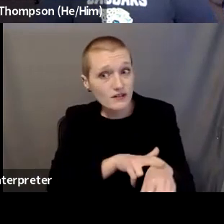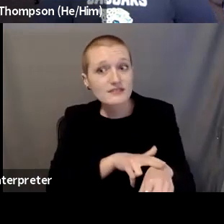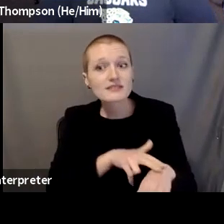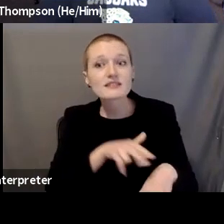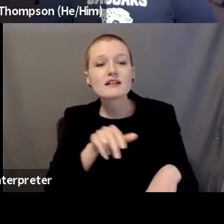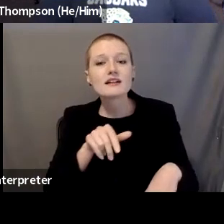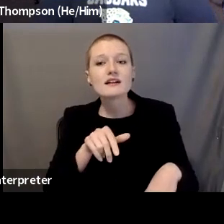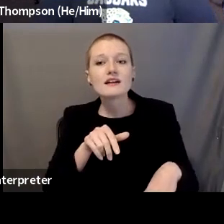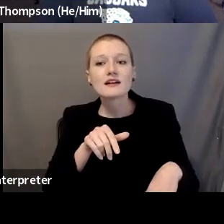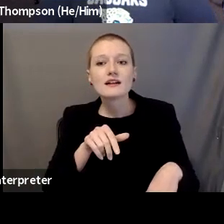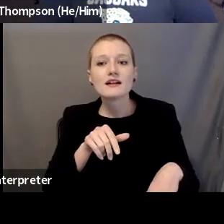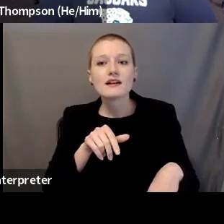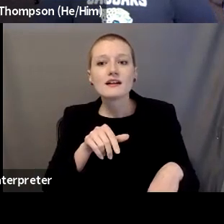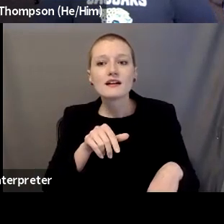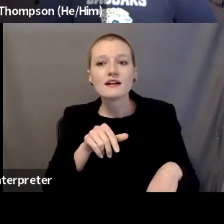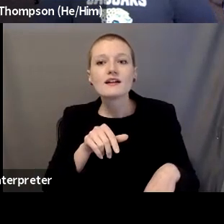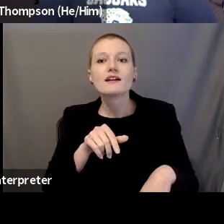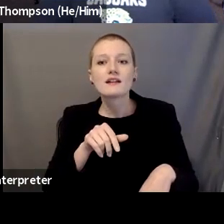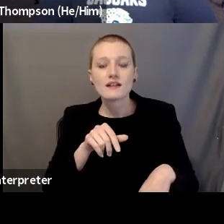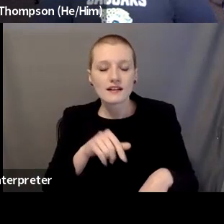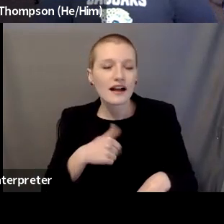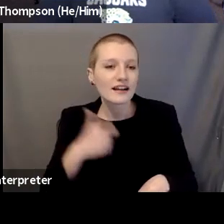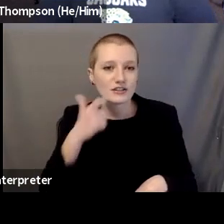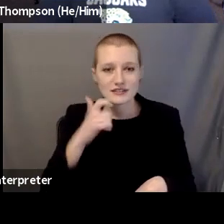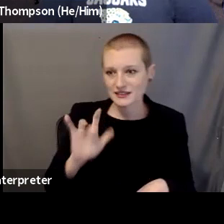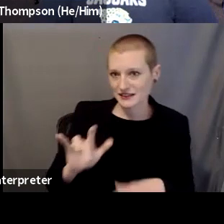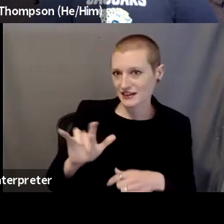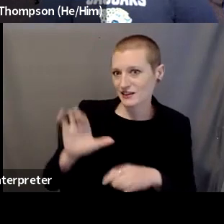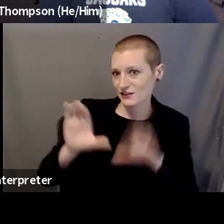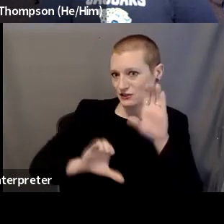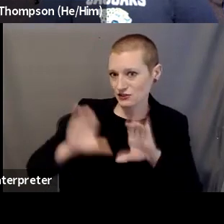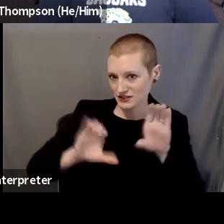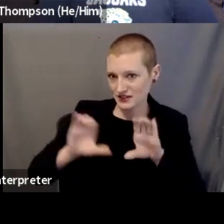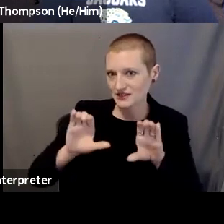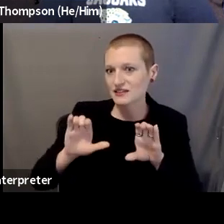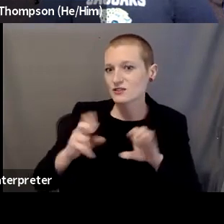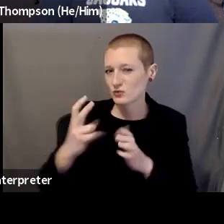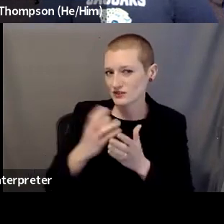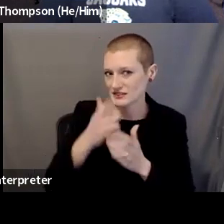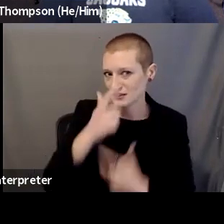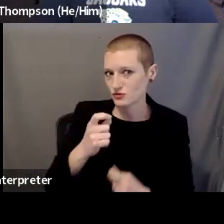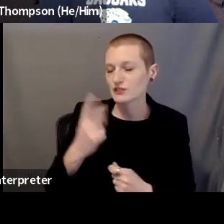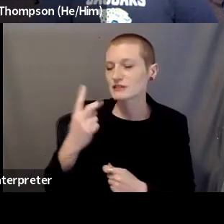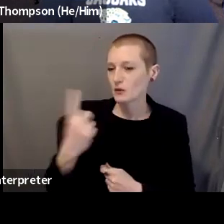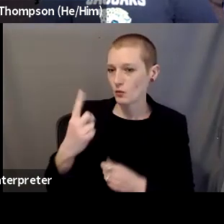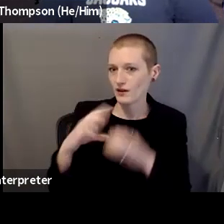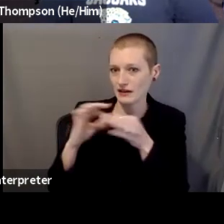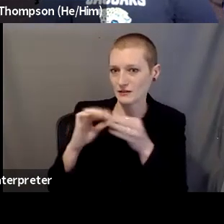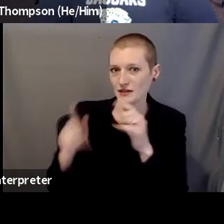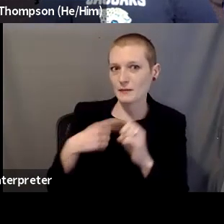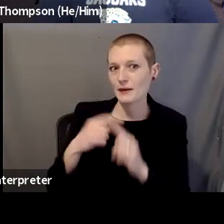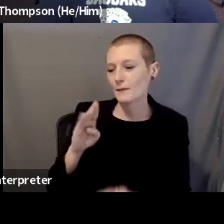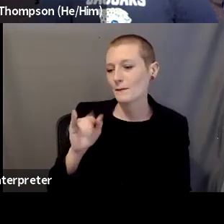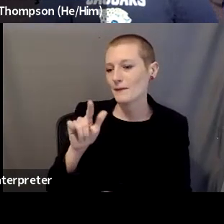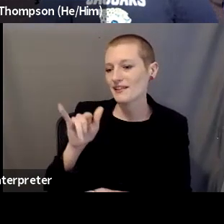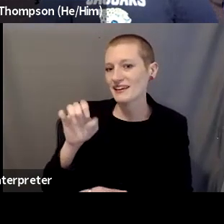I just clicked on the chat and there was two things that came up that struck me. So one, somebody made a comment about Billie Holiday and the song Strange Fruit